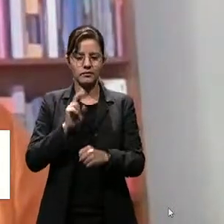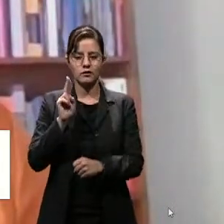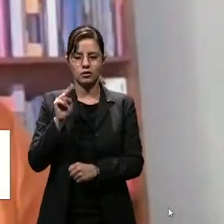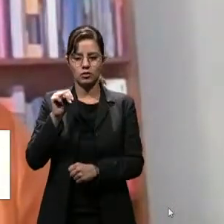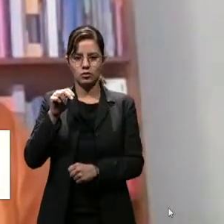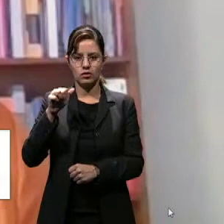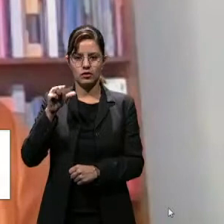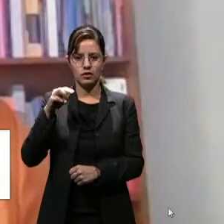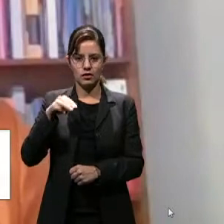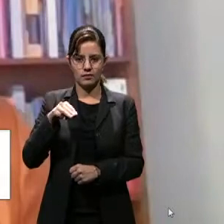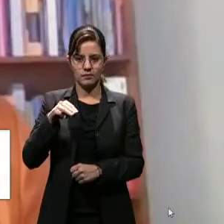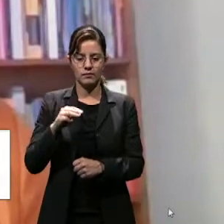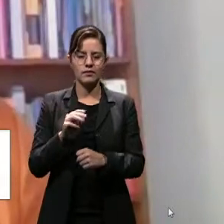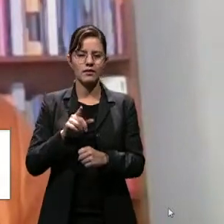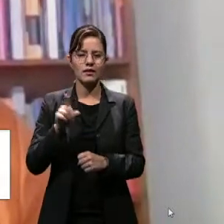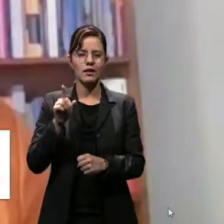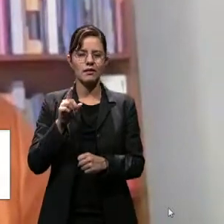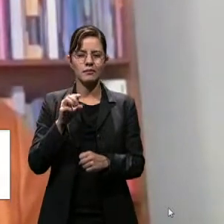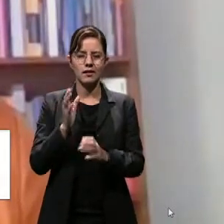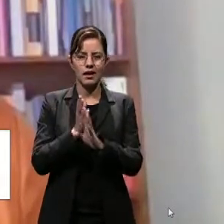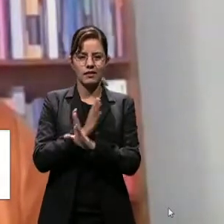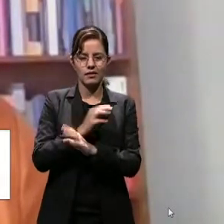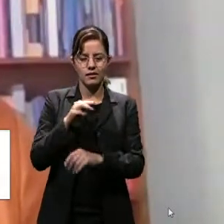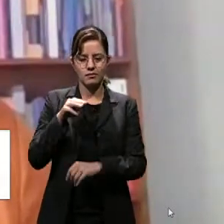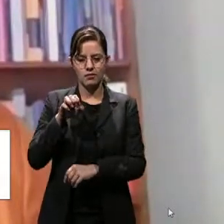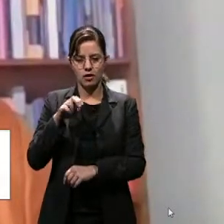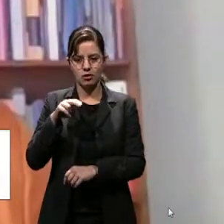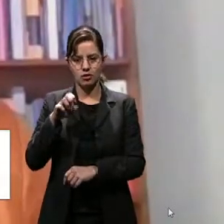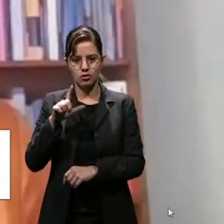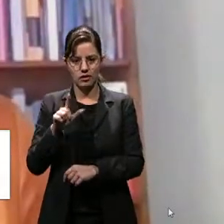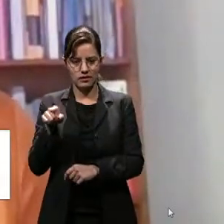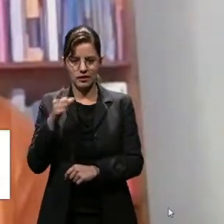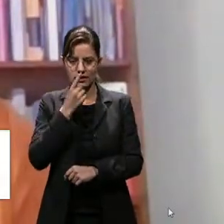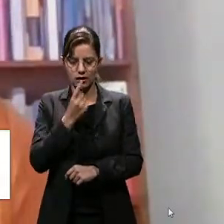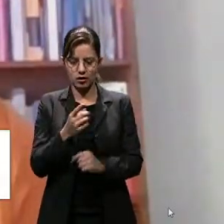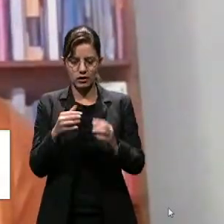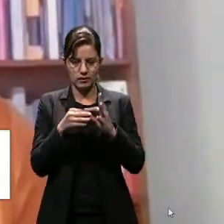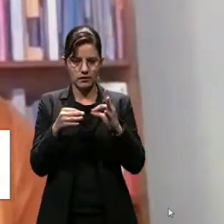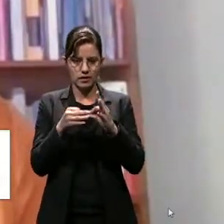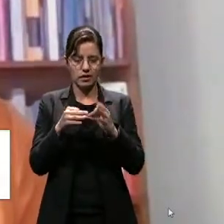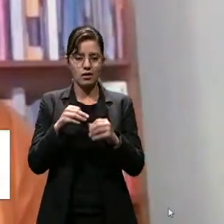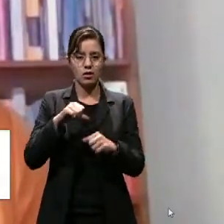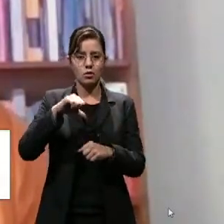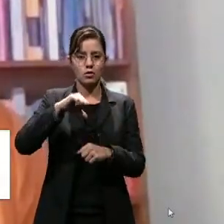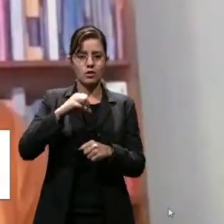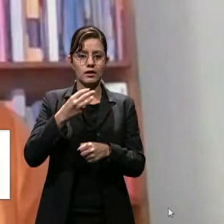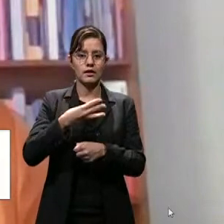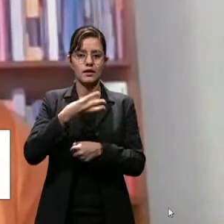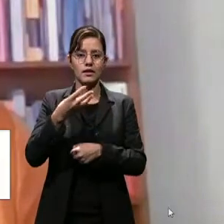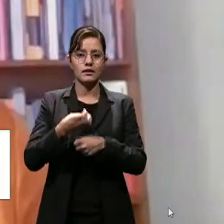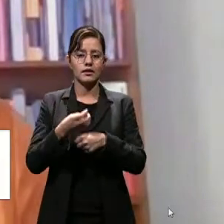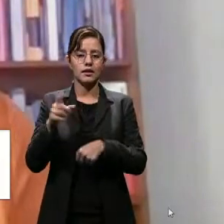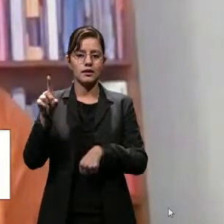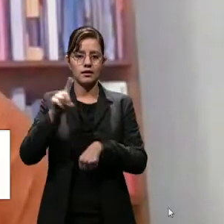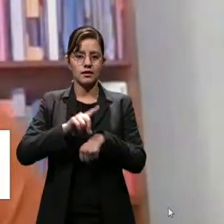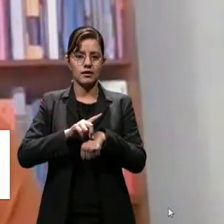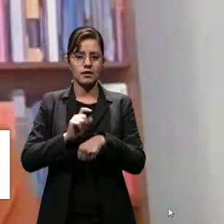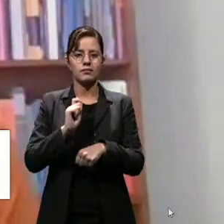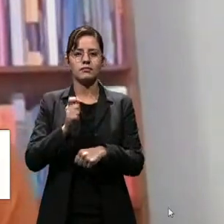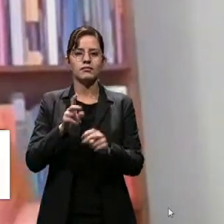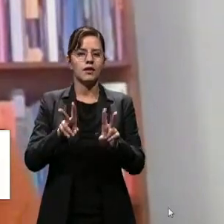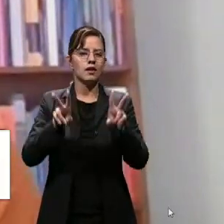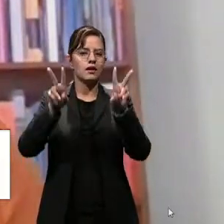Manuel said, in this third day in this panel, we are going to talk about parity and gender-based